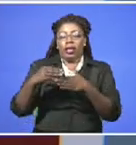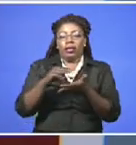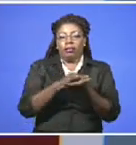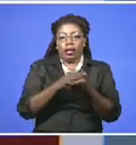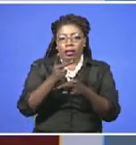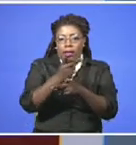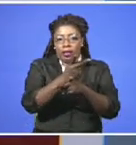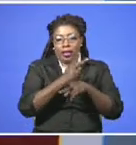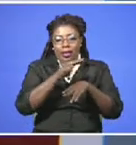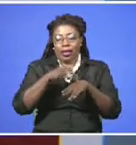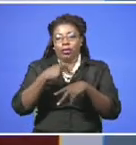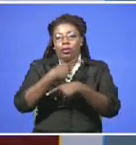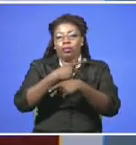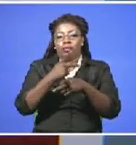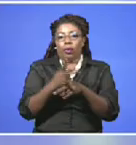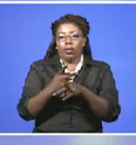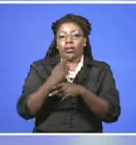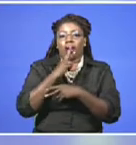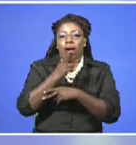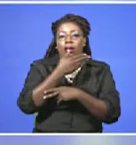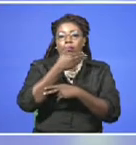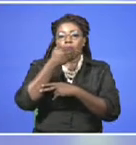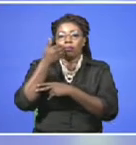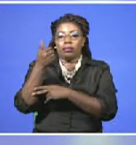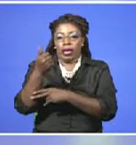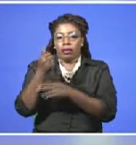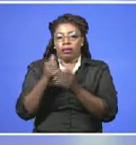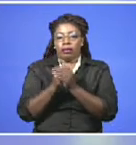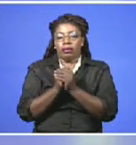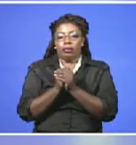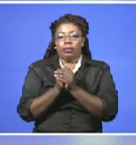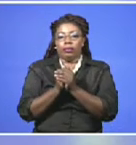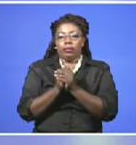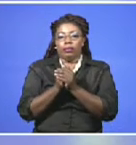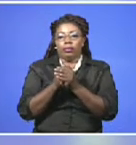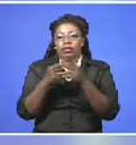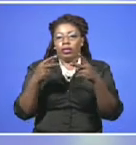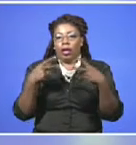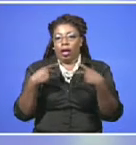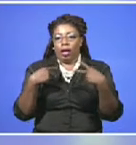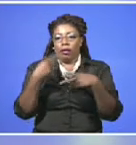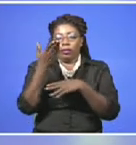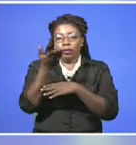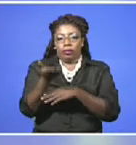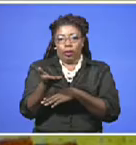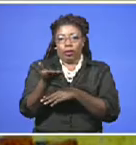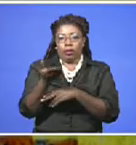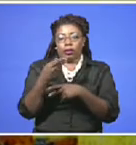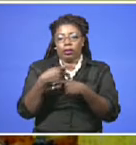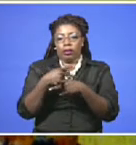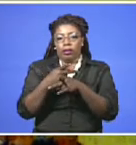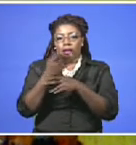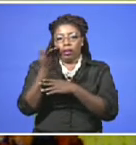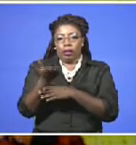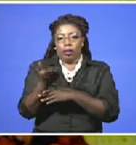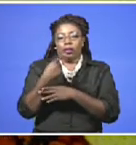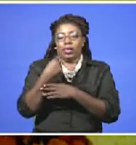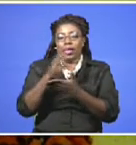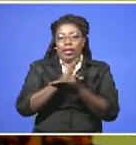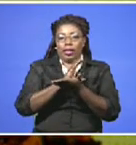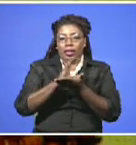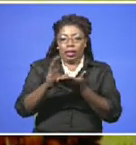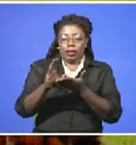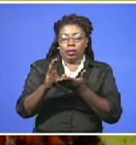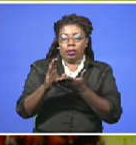care, natural products are always best. Her flagship products are the chaga mushroom and the gano mushroom that she says cleanses